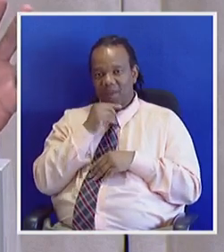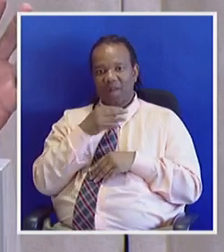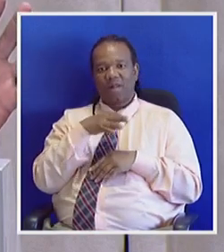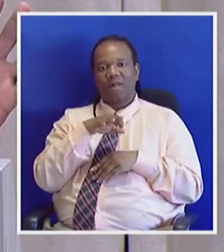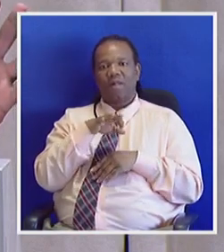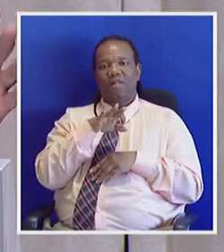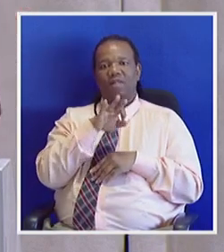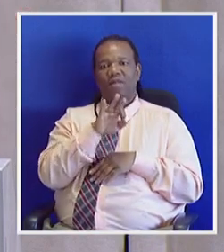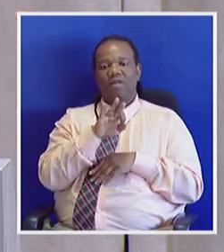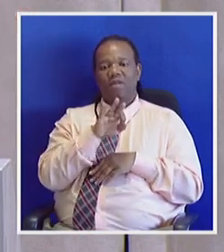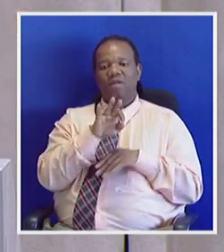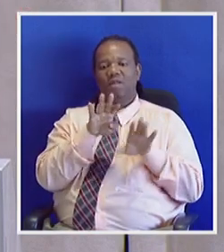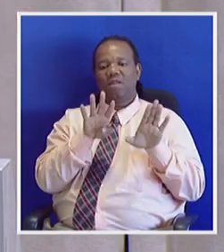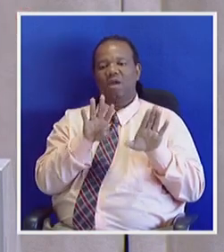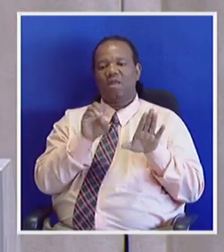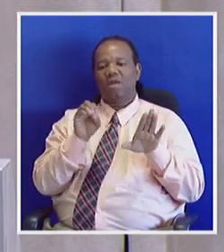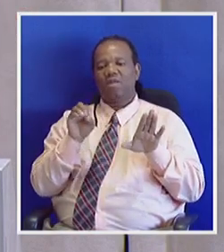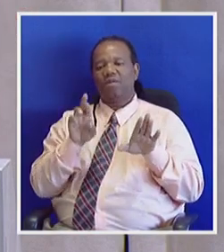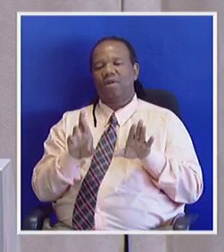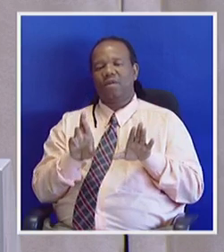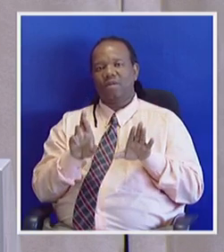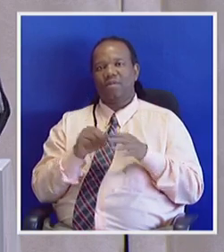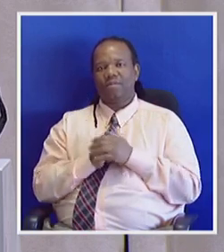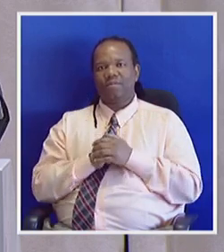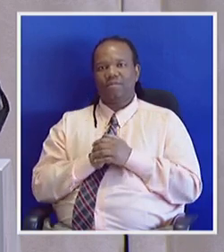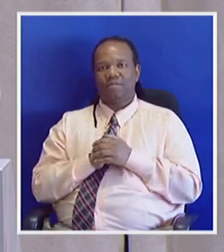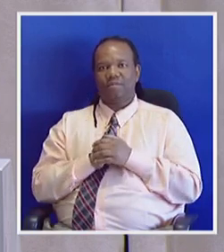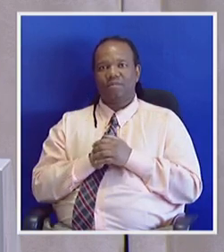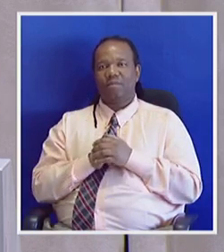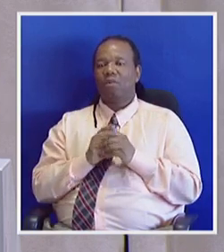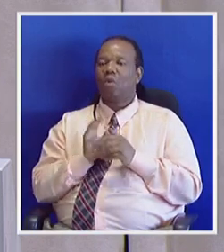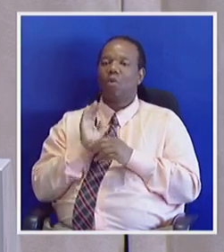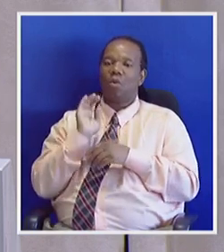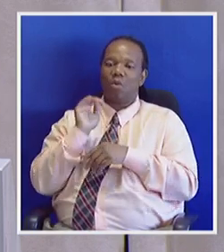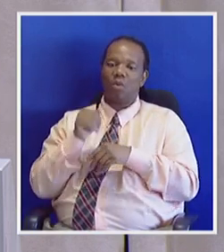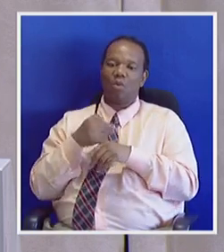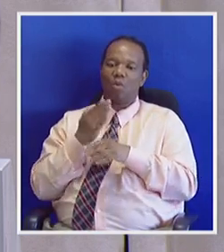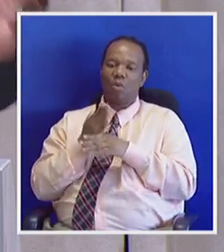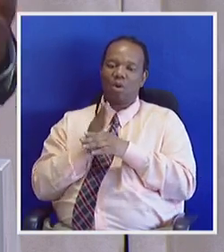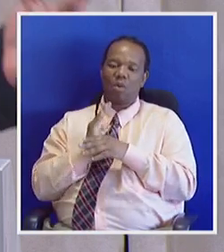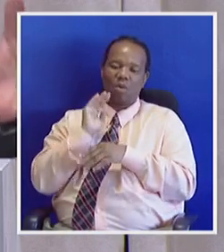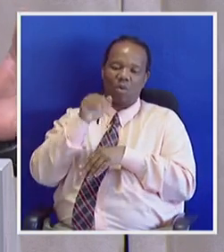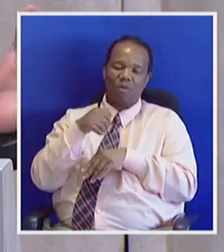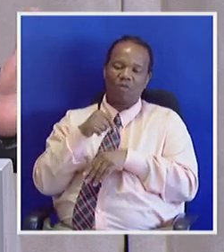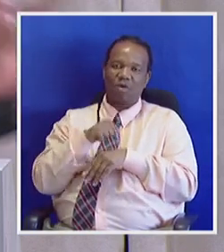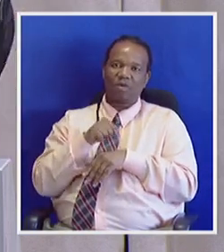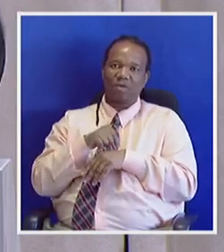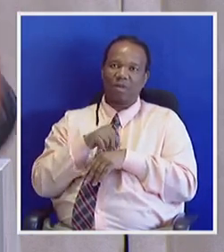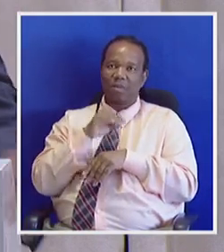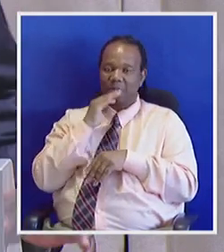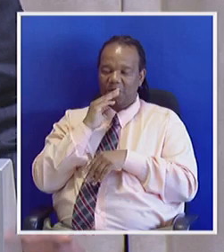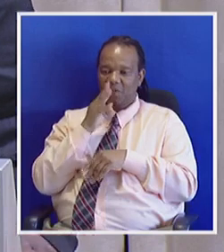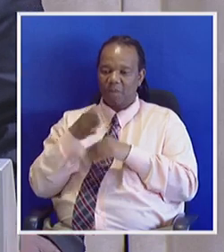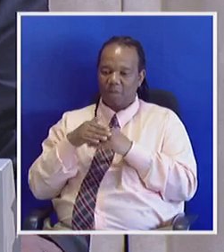3,900. Now, obviously, with overtime and so on, that'll be slightly more.